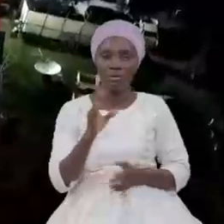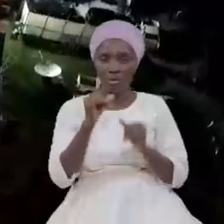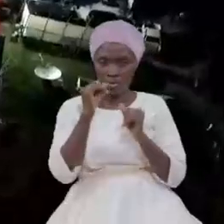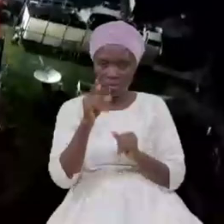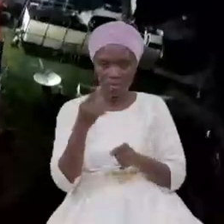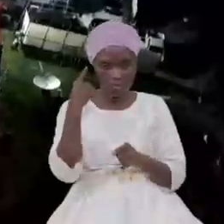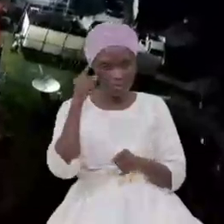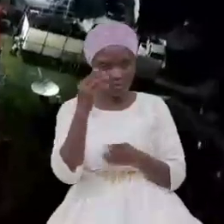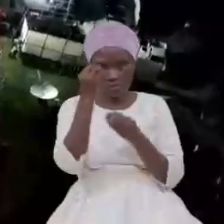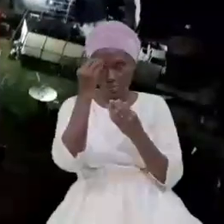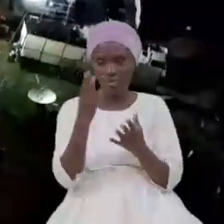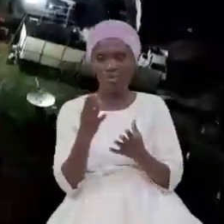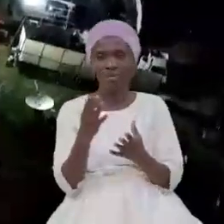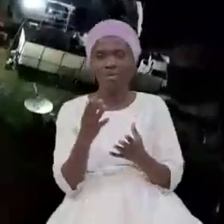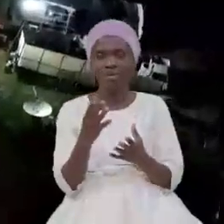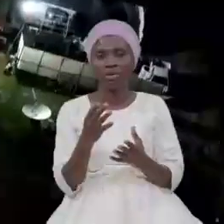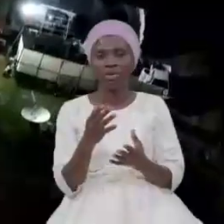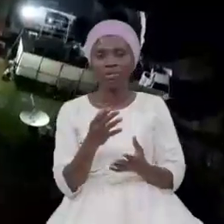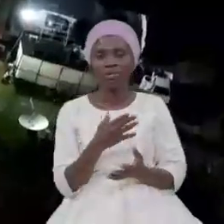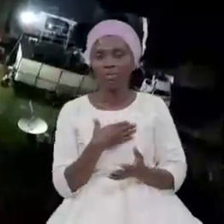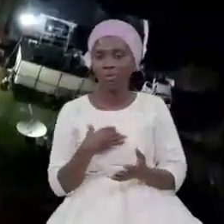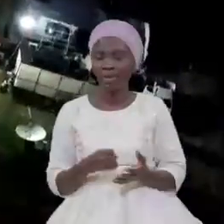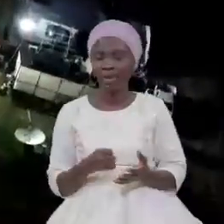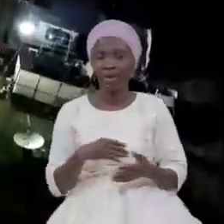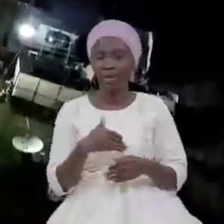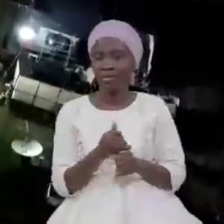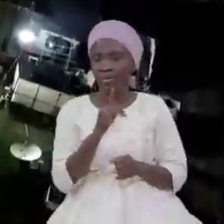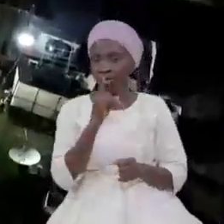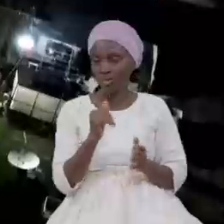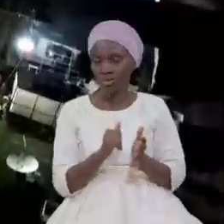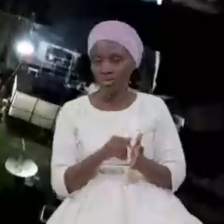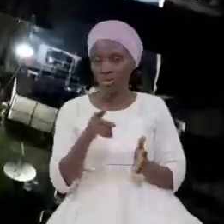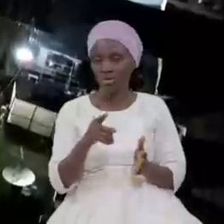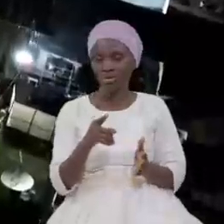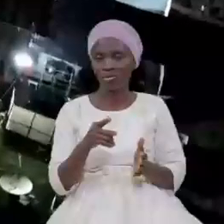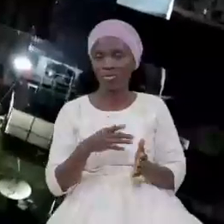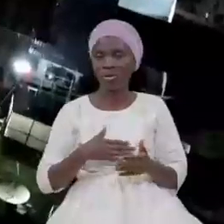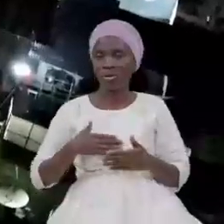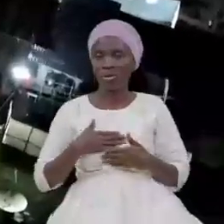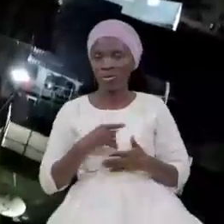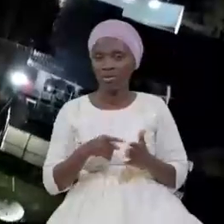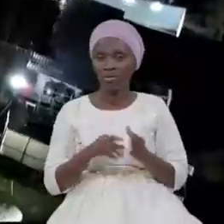Avail yourself of this great opportunity and blessing for your life.